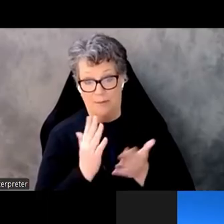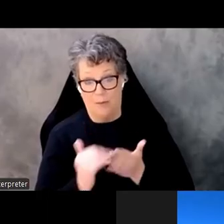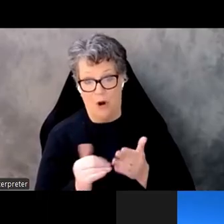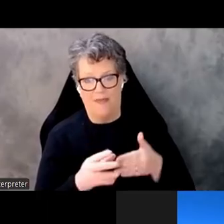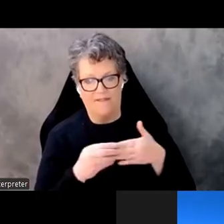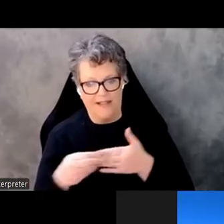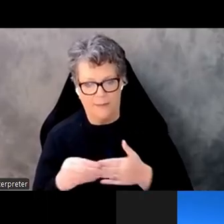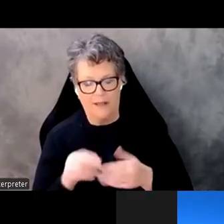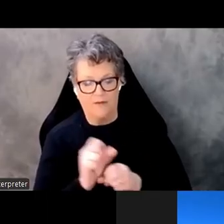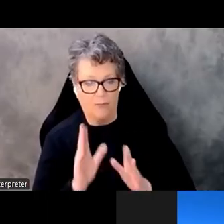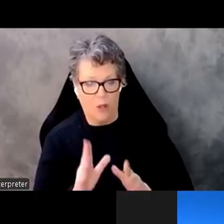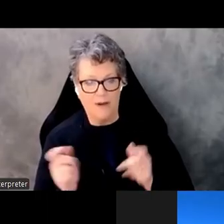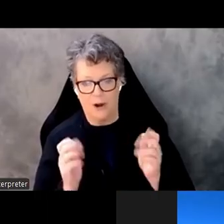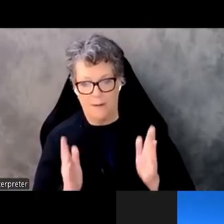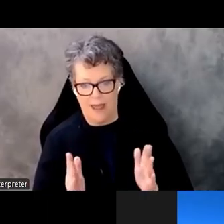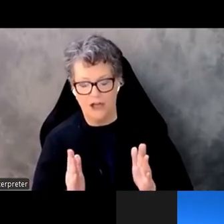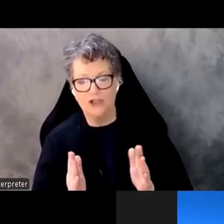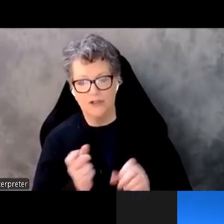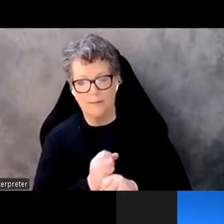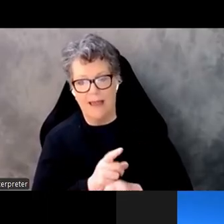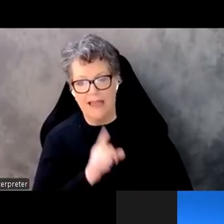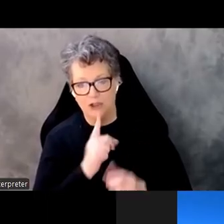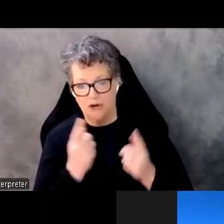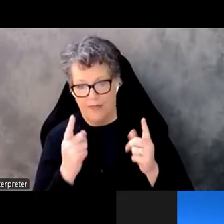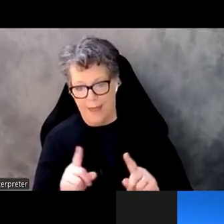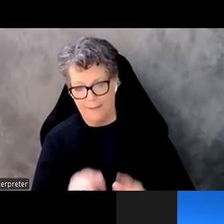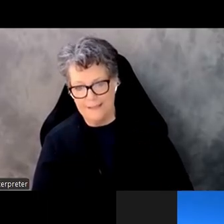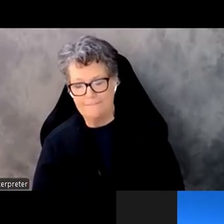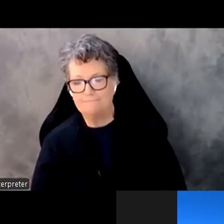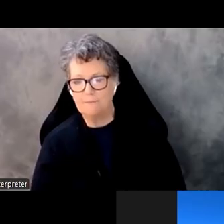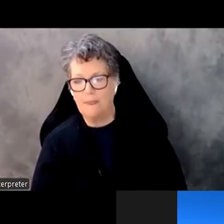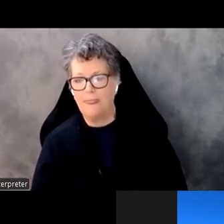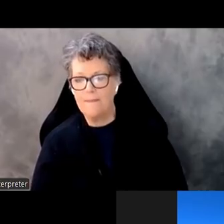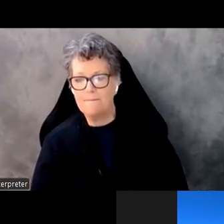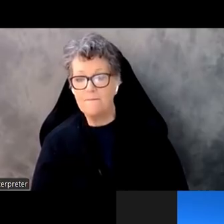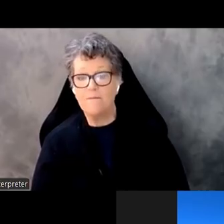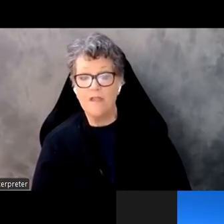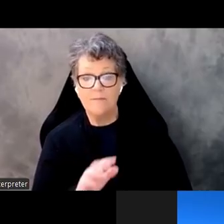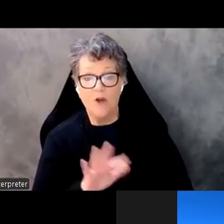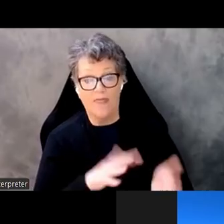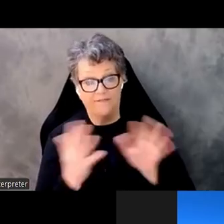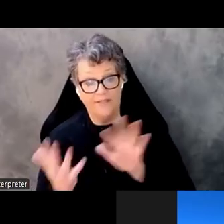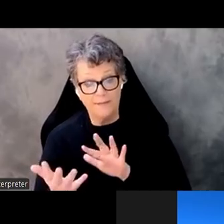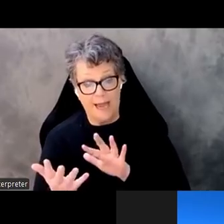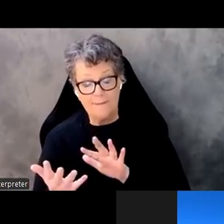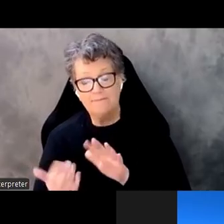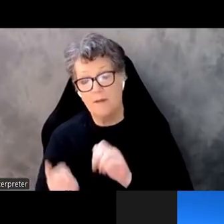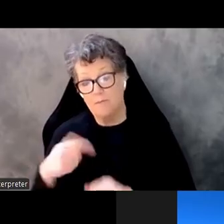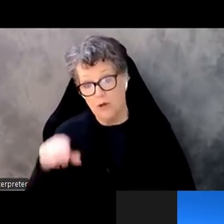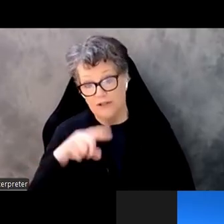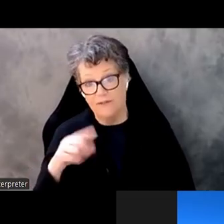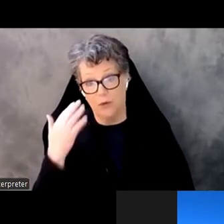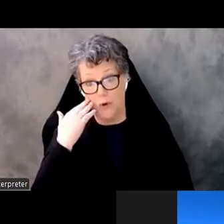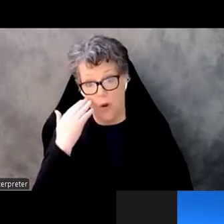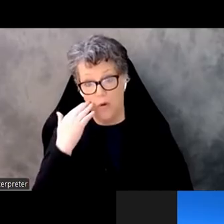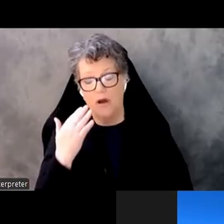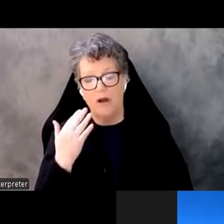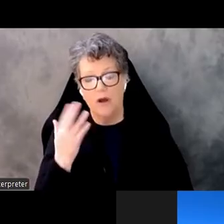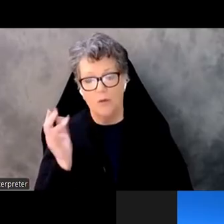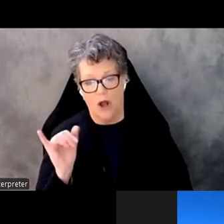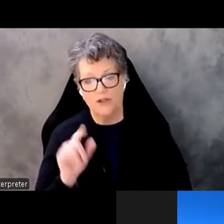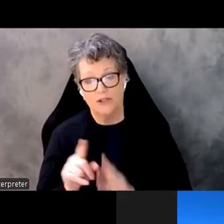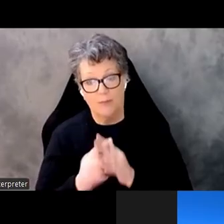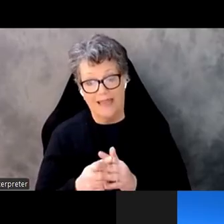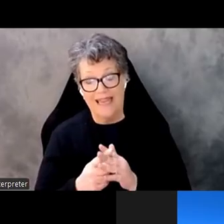of our employees and our managers, making sure that happens. On the flip side, most of you are aware that we are also beginning